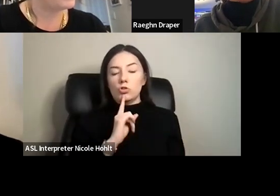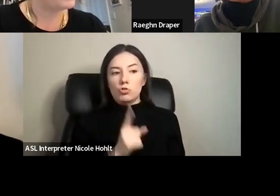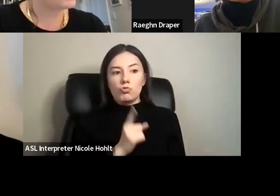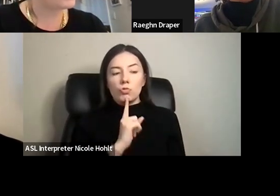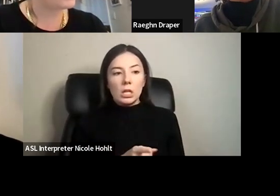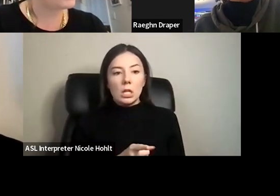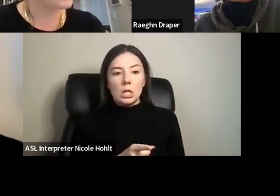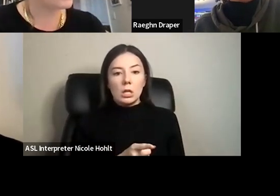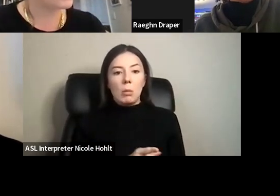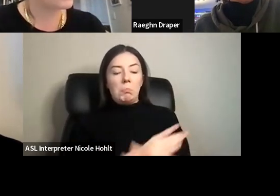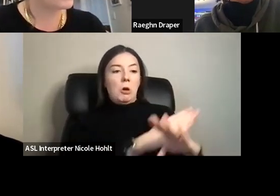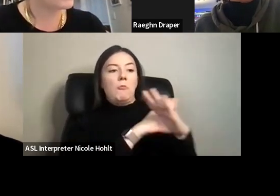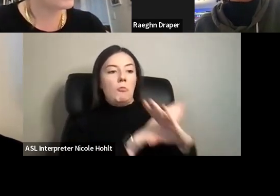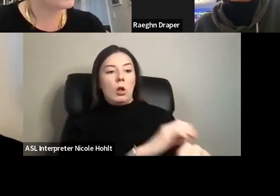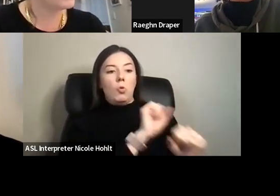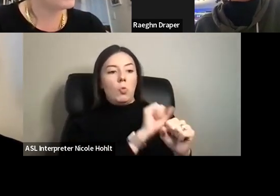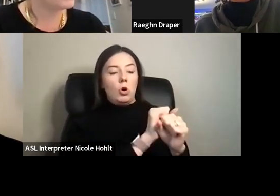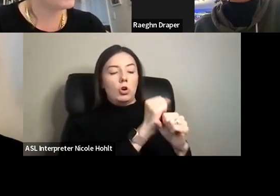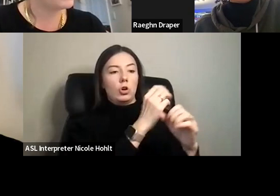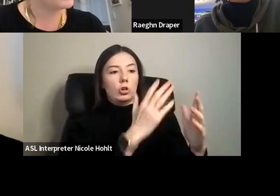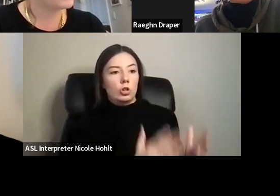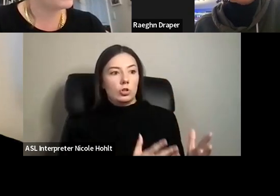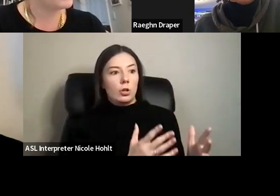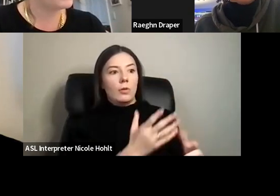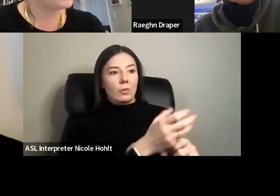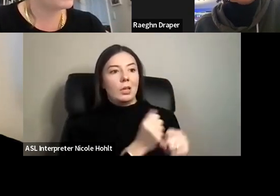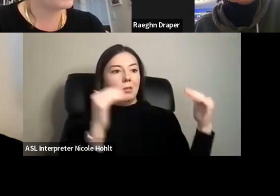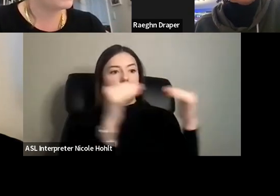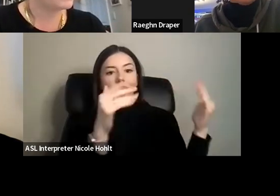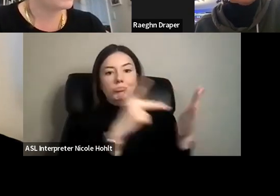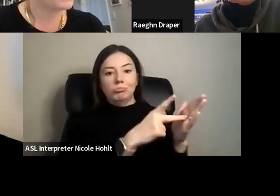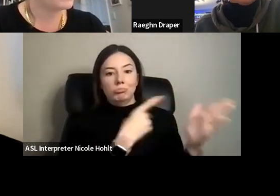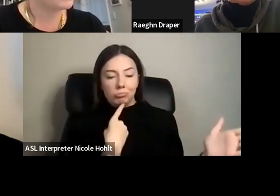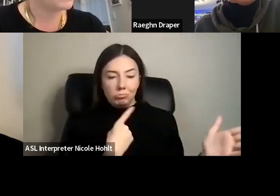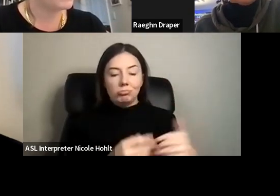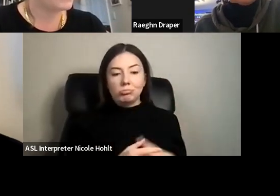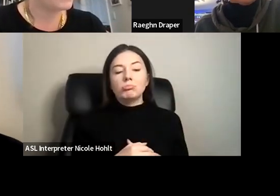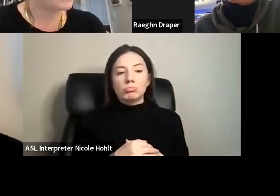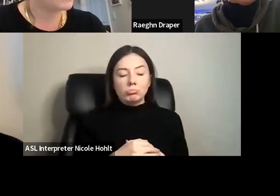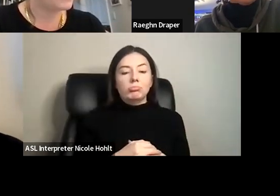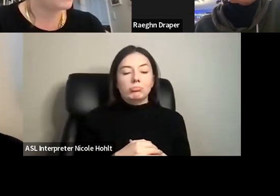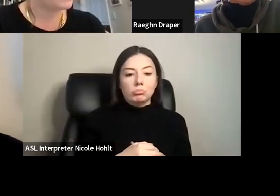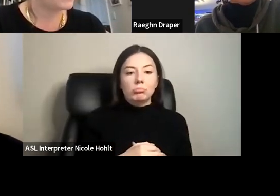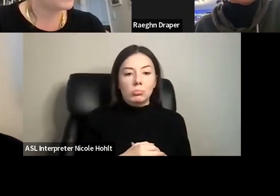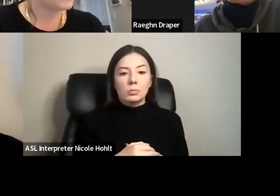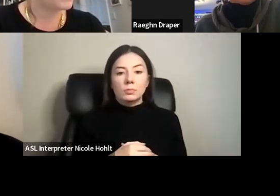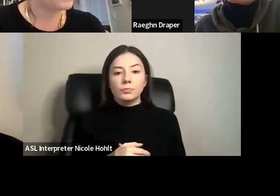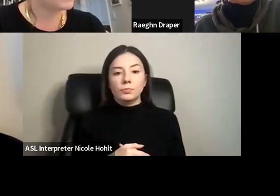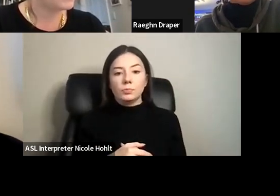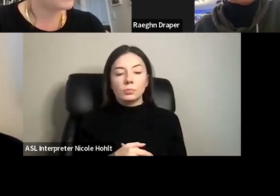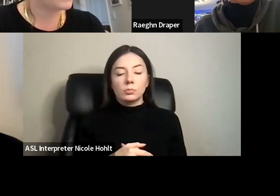back workers from getting wages. And so they have